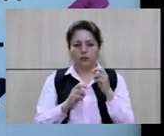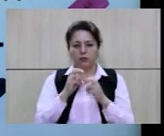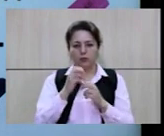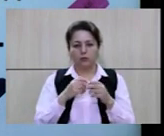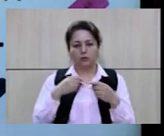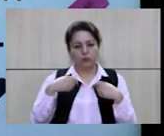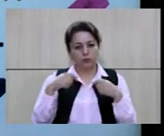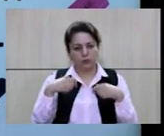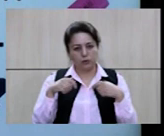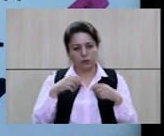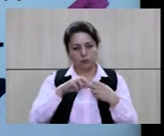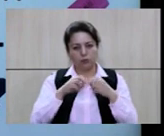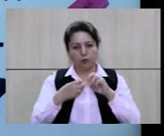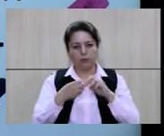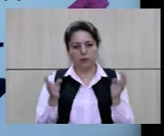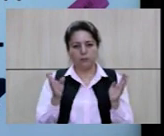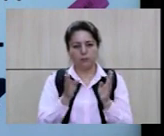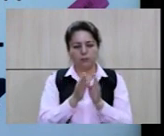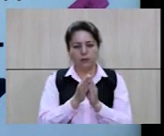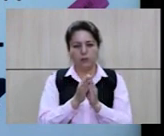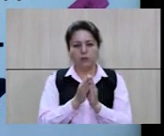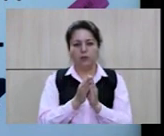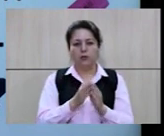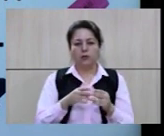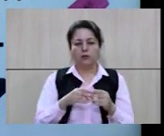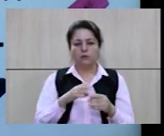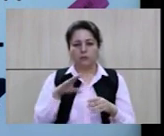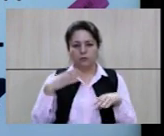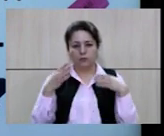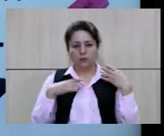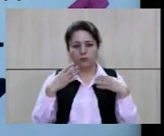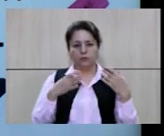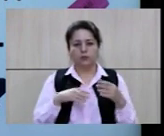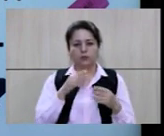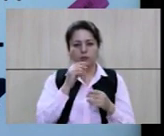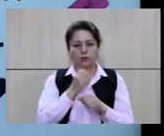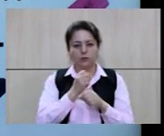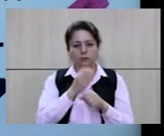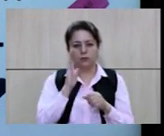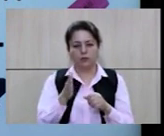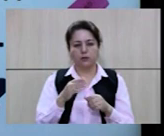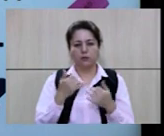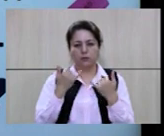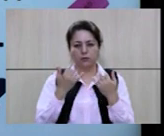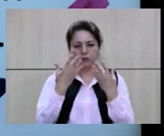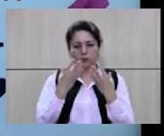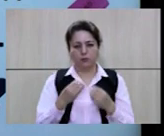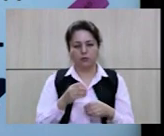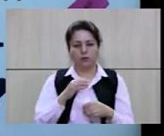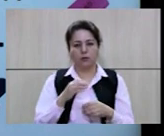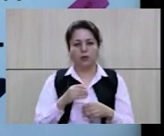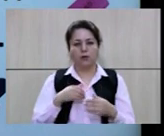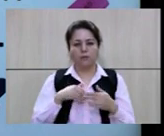bilan shug'ullanuvchi sohasi hisoblanadi. Bugungi kunda faol ishlatilayotgan